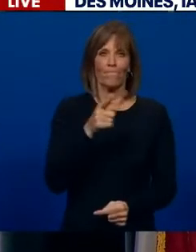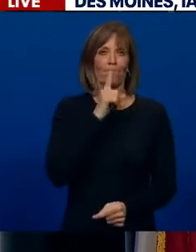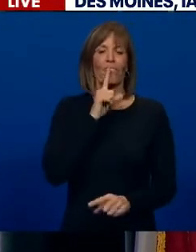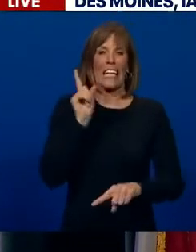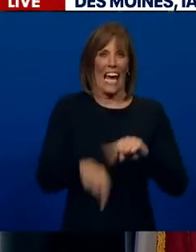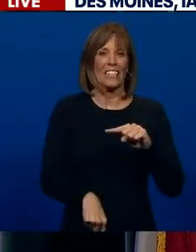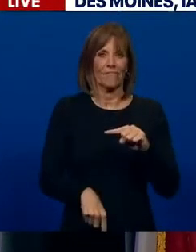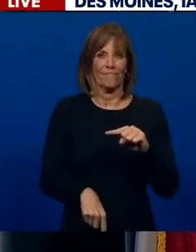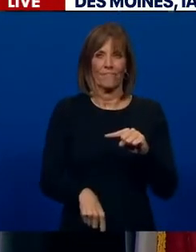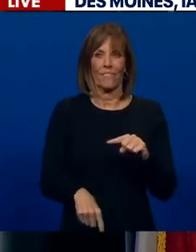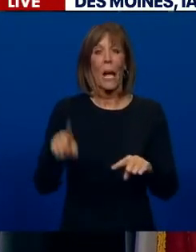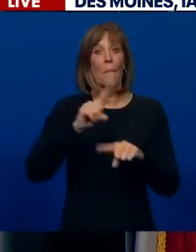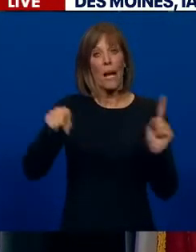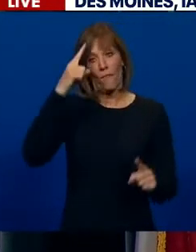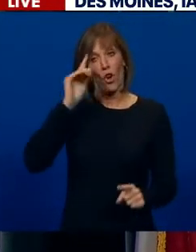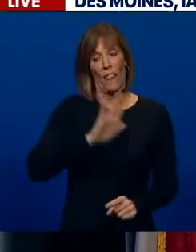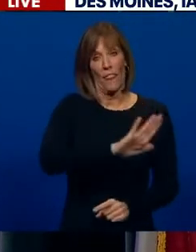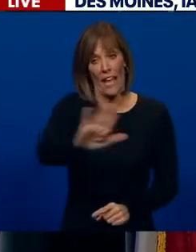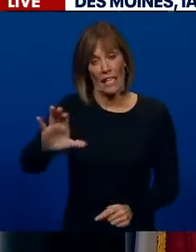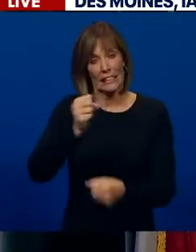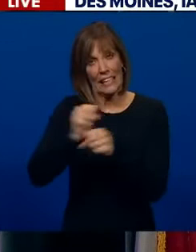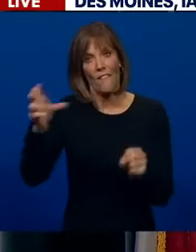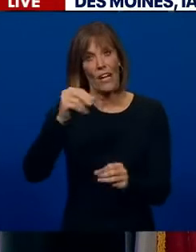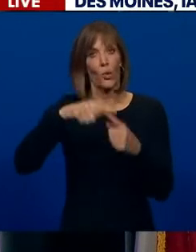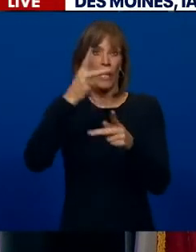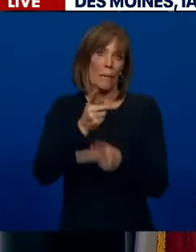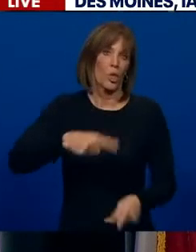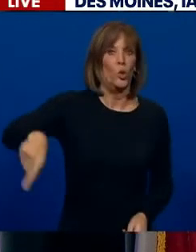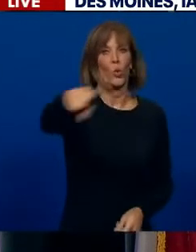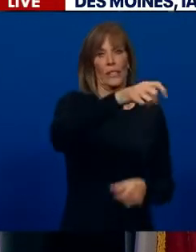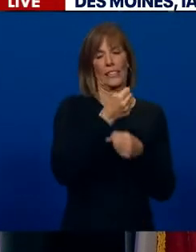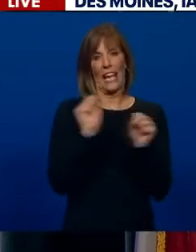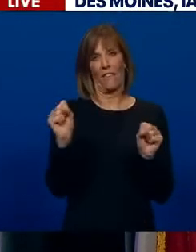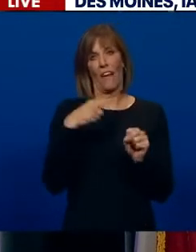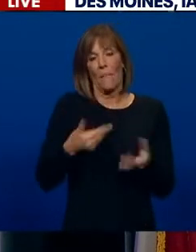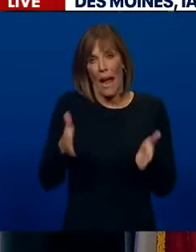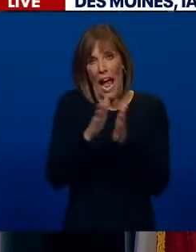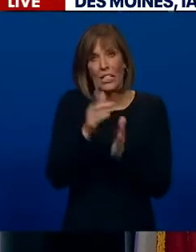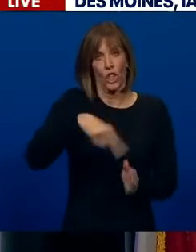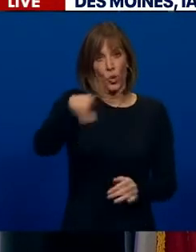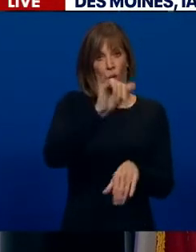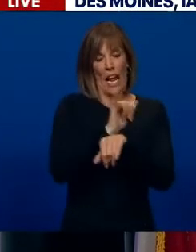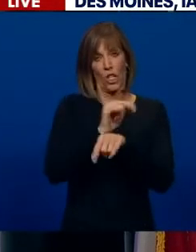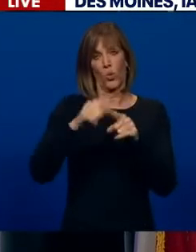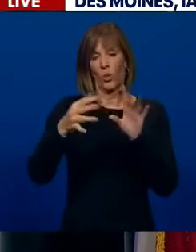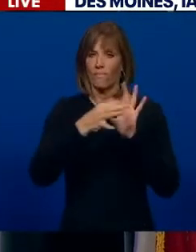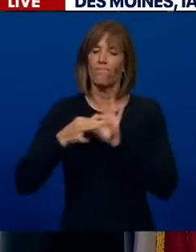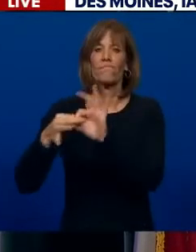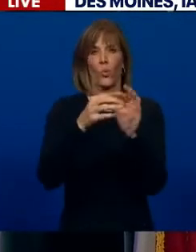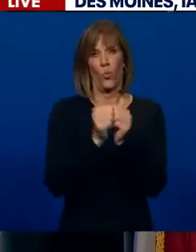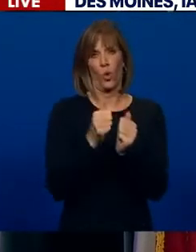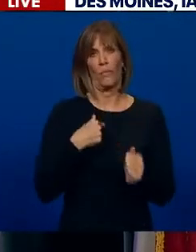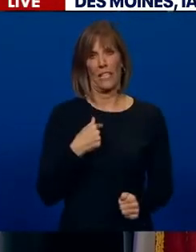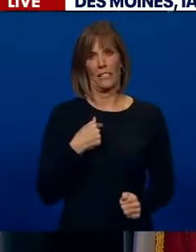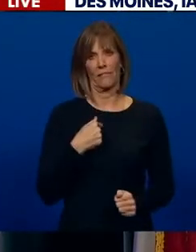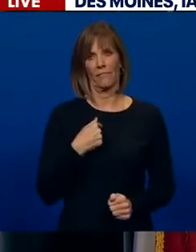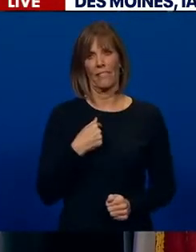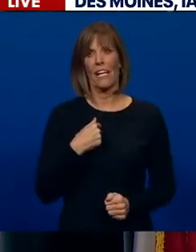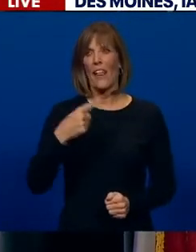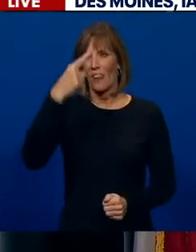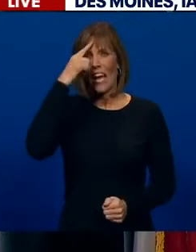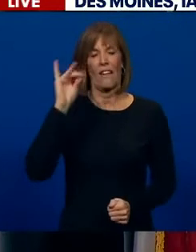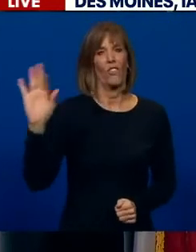But it's to keep them safe, and it's to keep you safe. And I'm asking you tonight to work with me, to think of